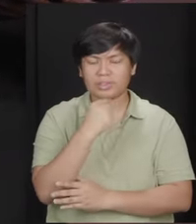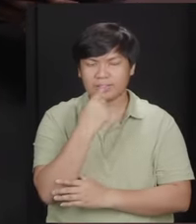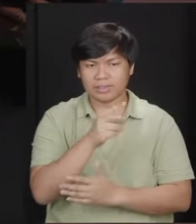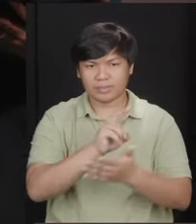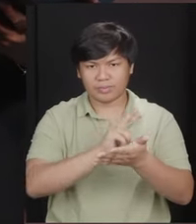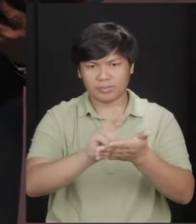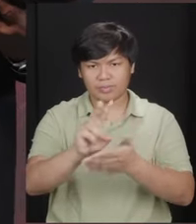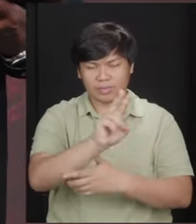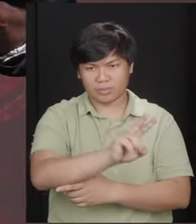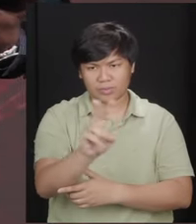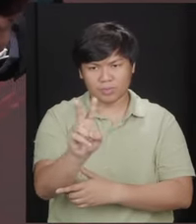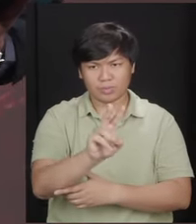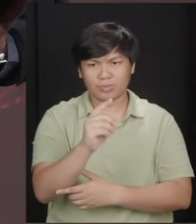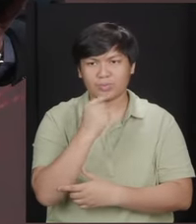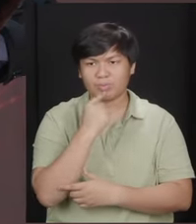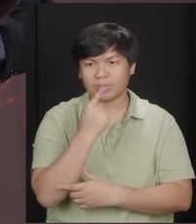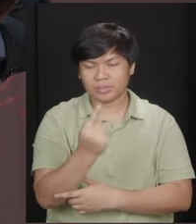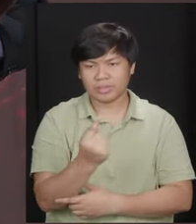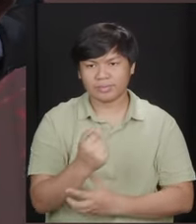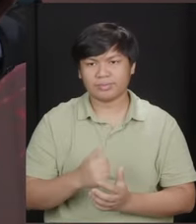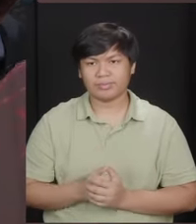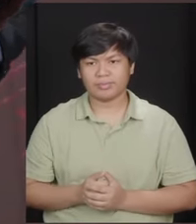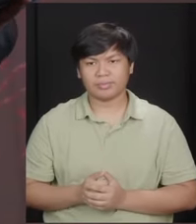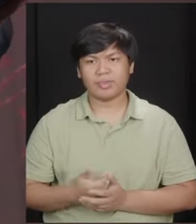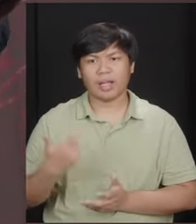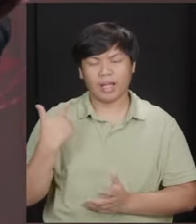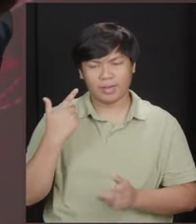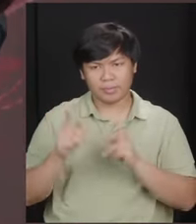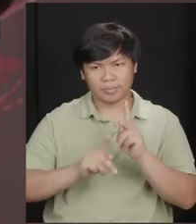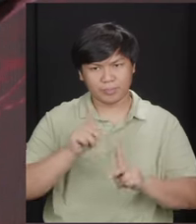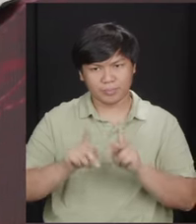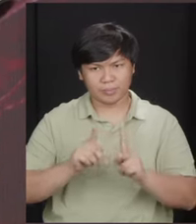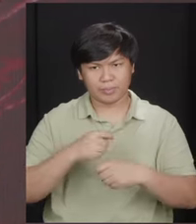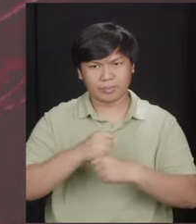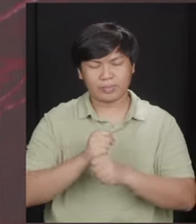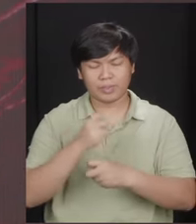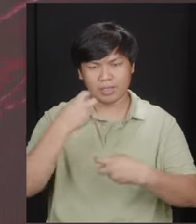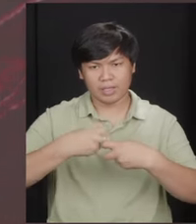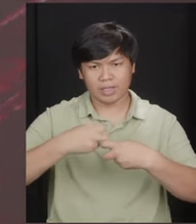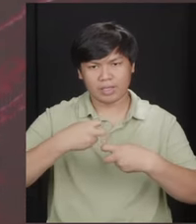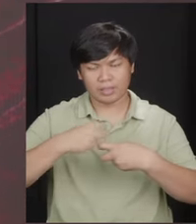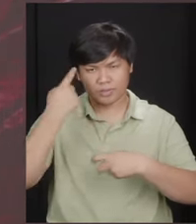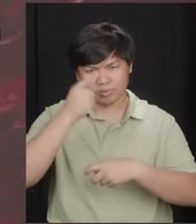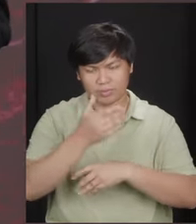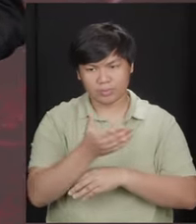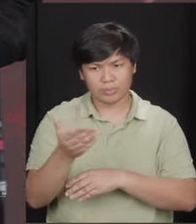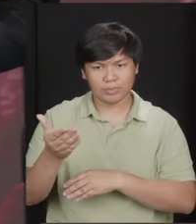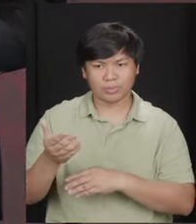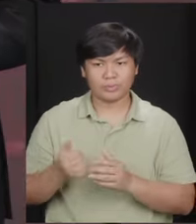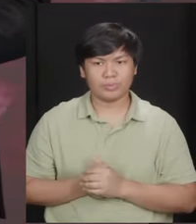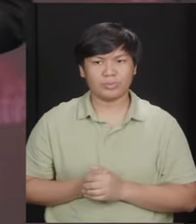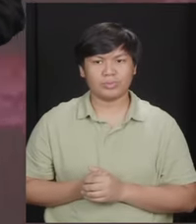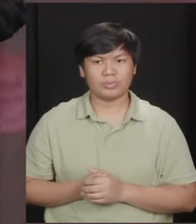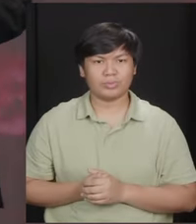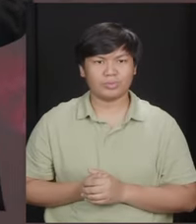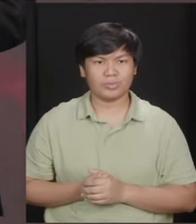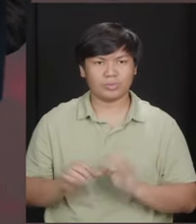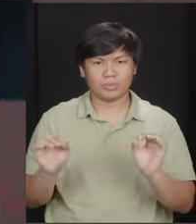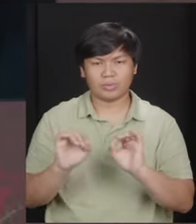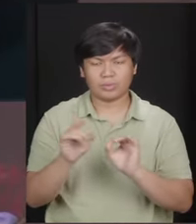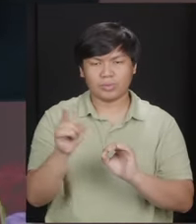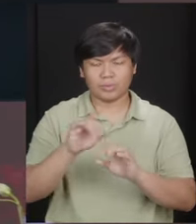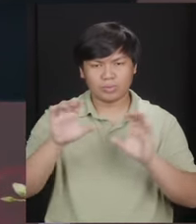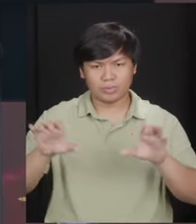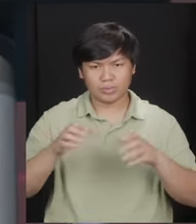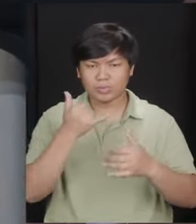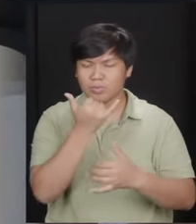verse 22? He's saying that there are people who are making life hard for you. You've not done anything wrong. That's